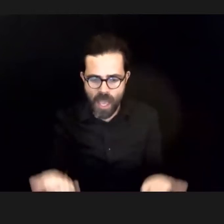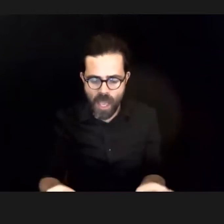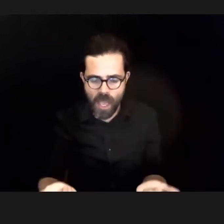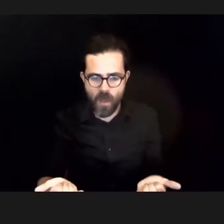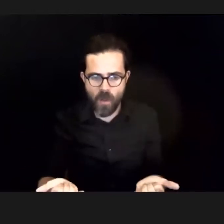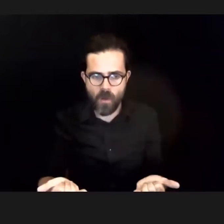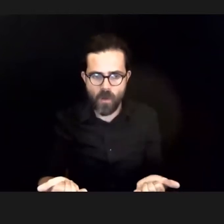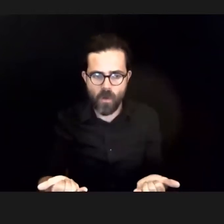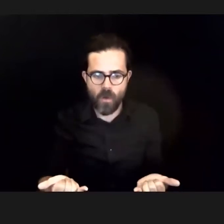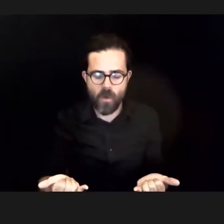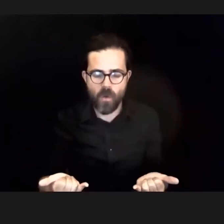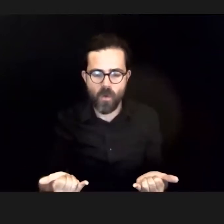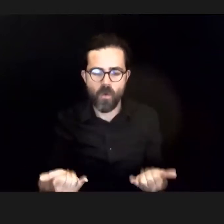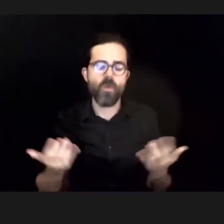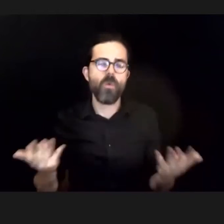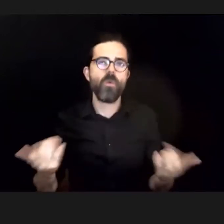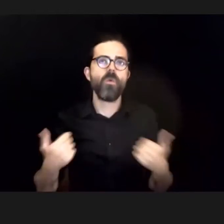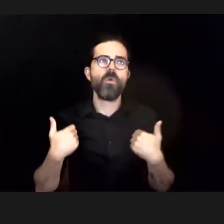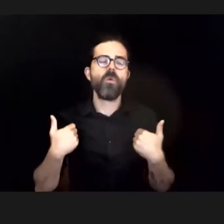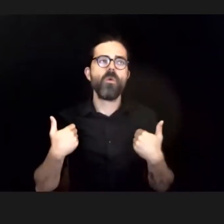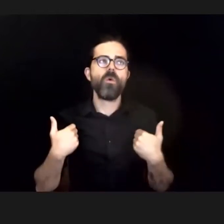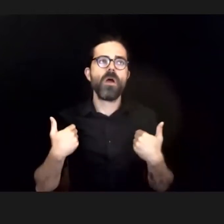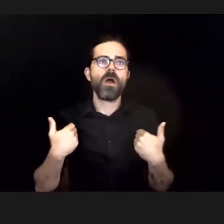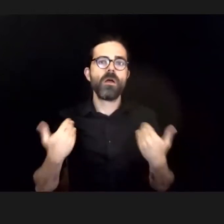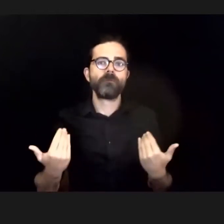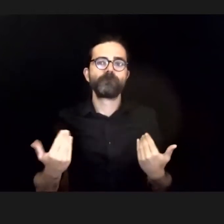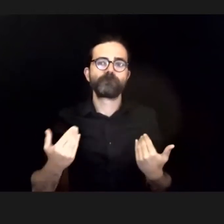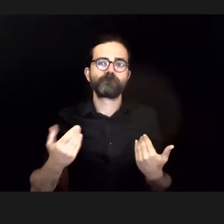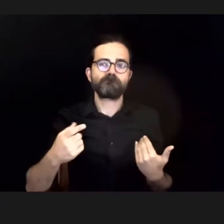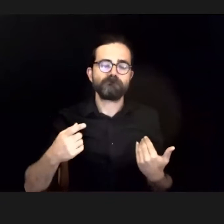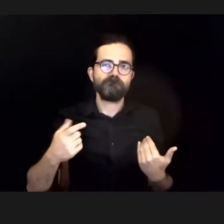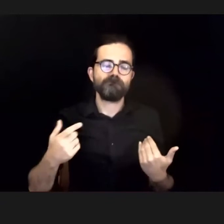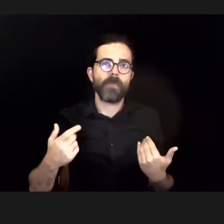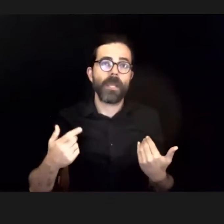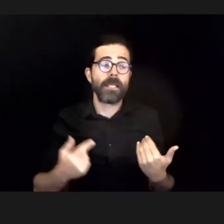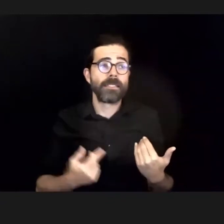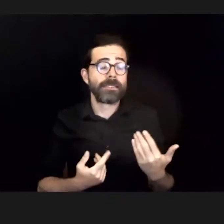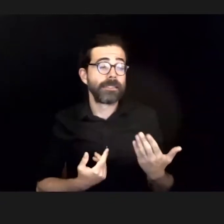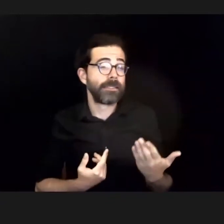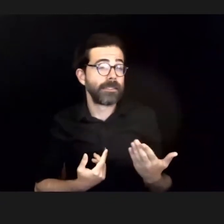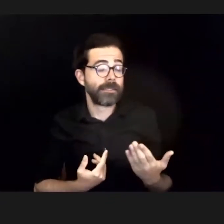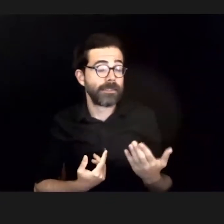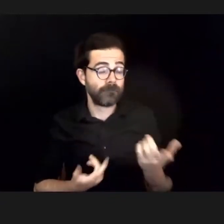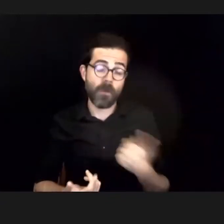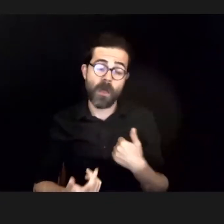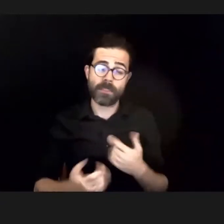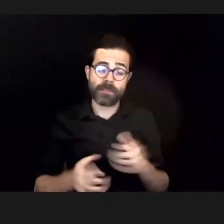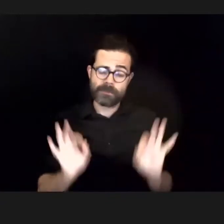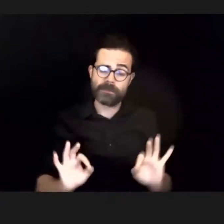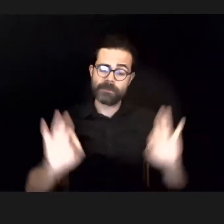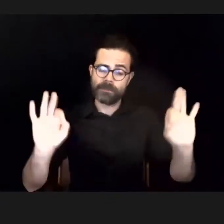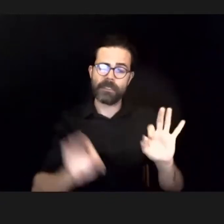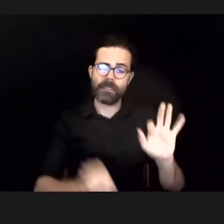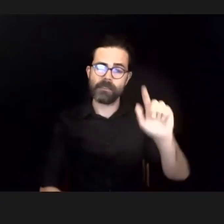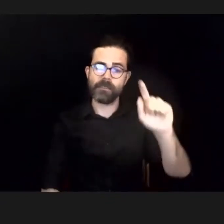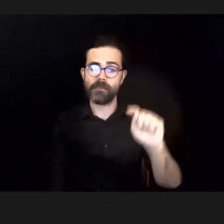those of us we are here today. The great specialization of Texas is Technological Innovation Center